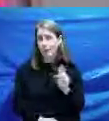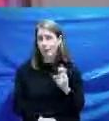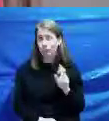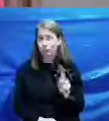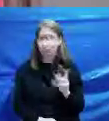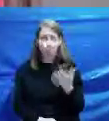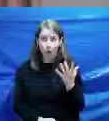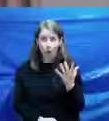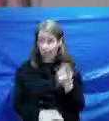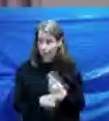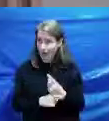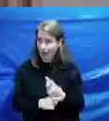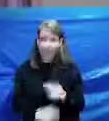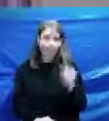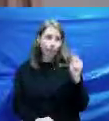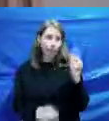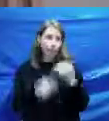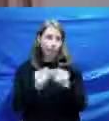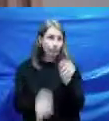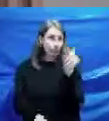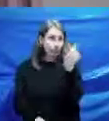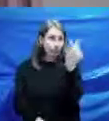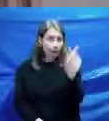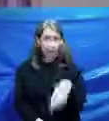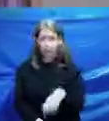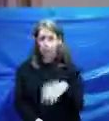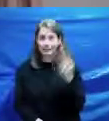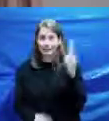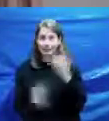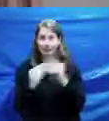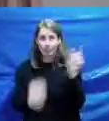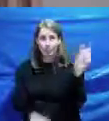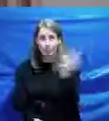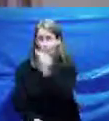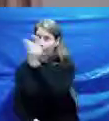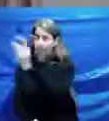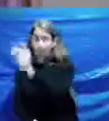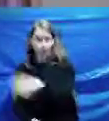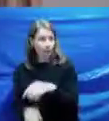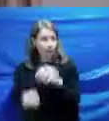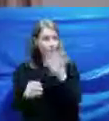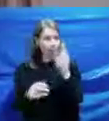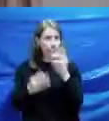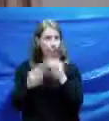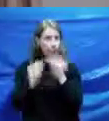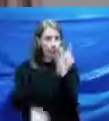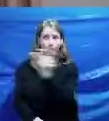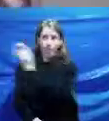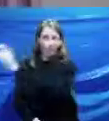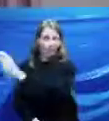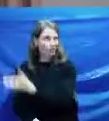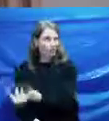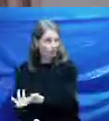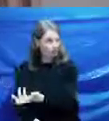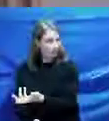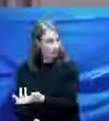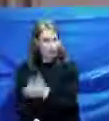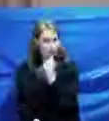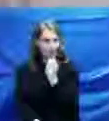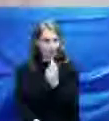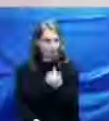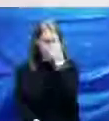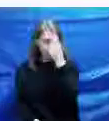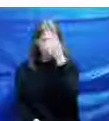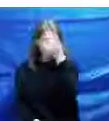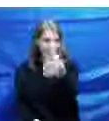second number there, third number there, and, you know, so that's, but this is a very typical, you could see this pretty easily. You don't have to look too far to